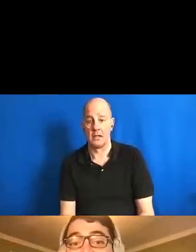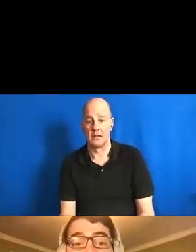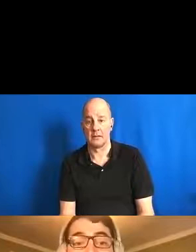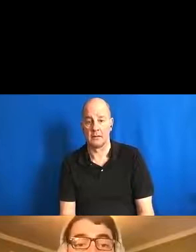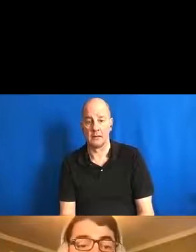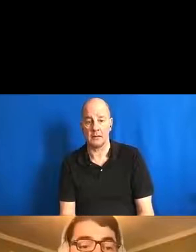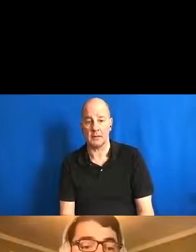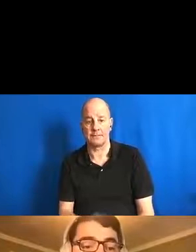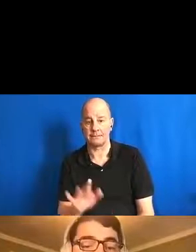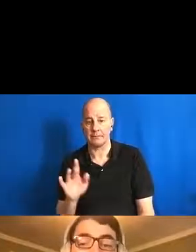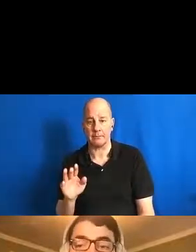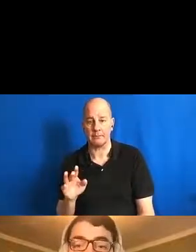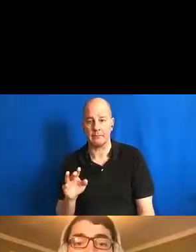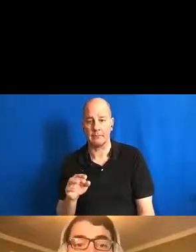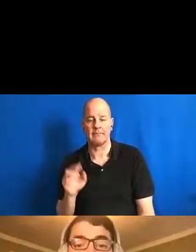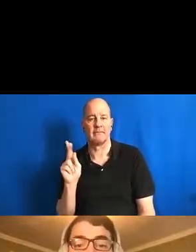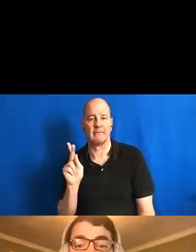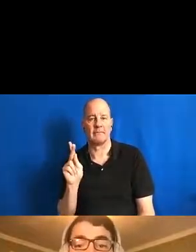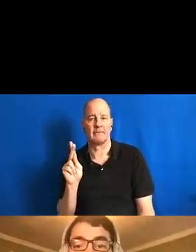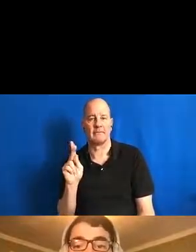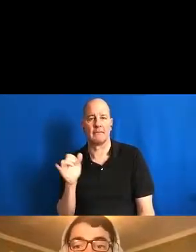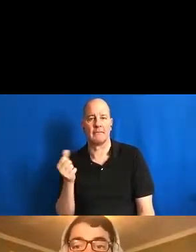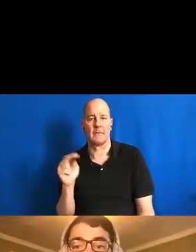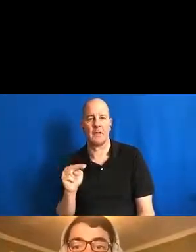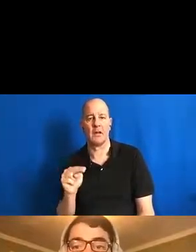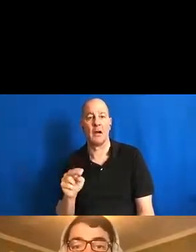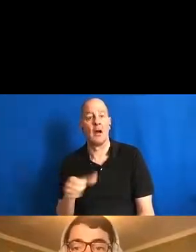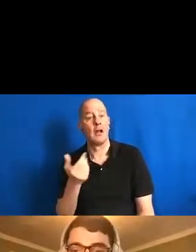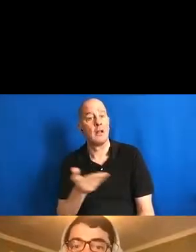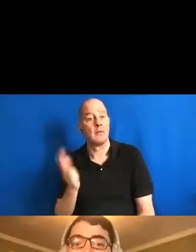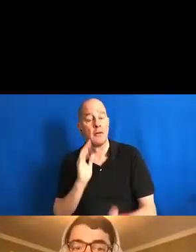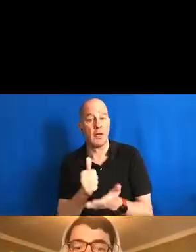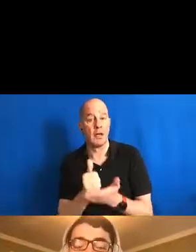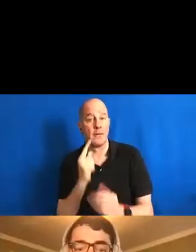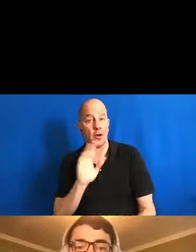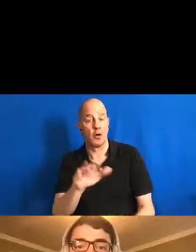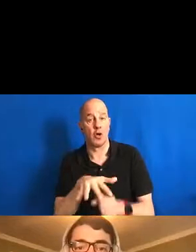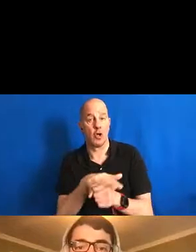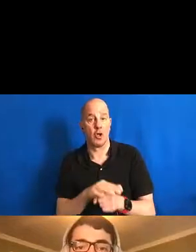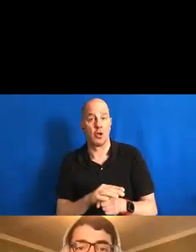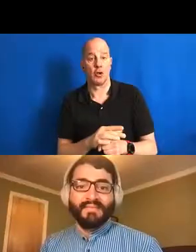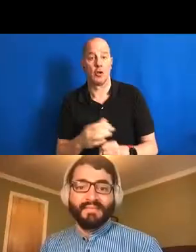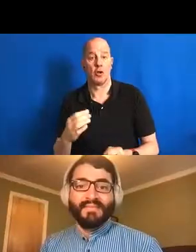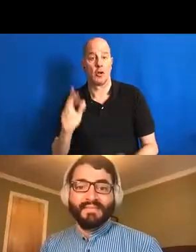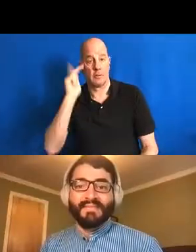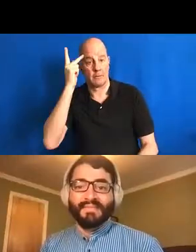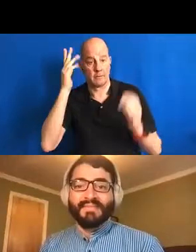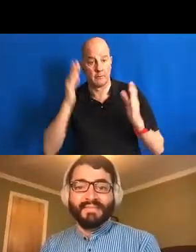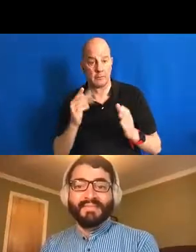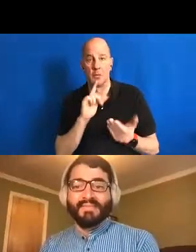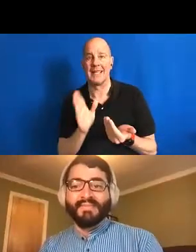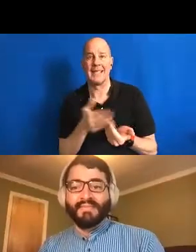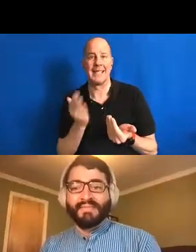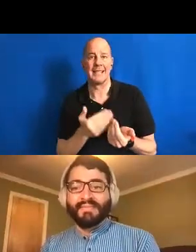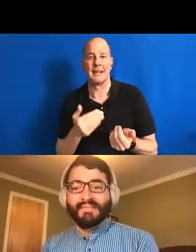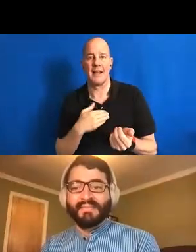one other thing I just wanted to mention that could make it an easy sell for your local officials is it's really easy to make sort of the